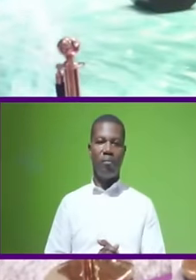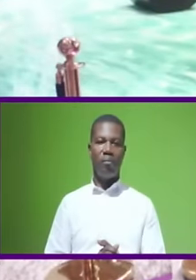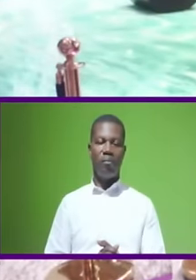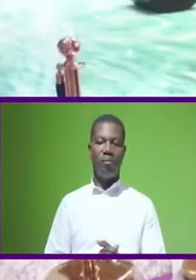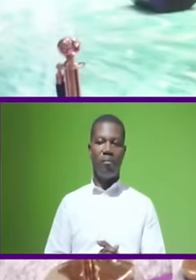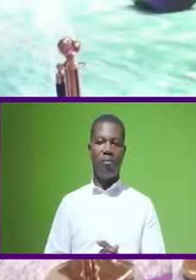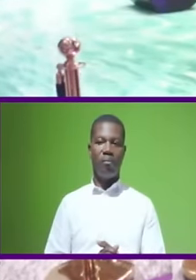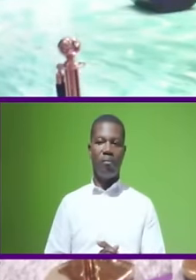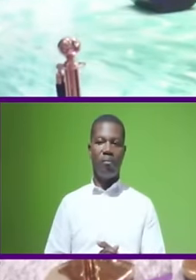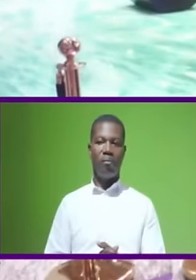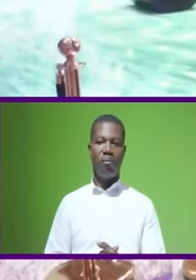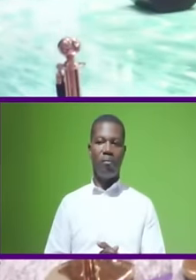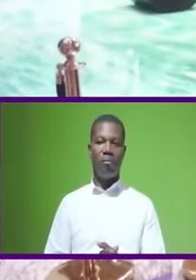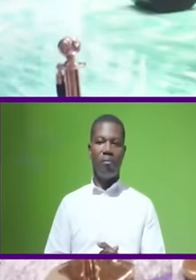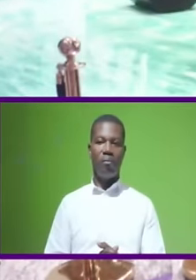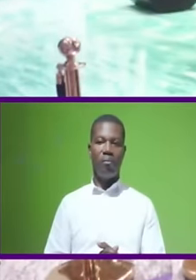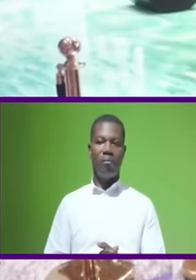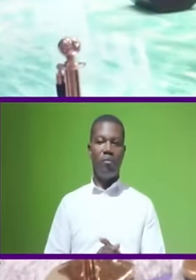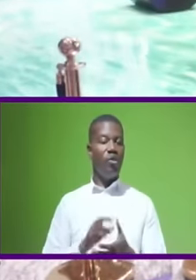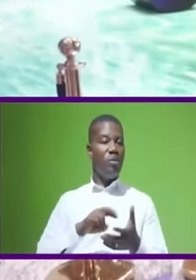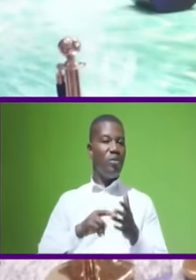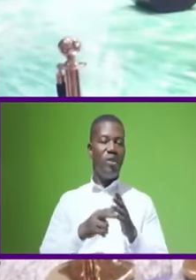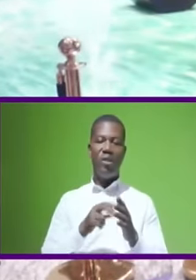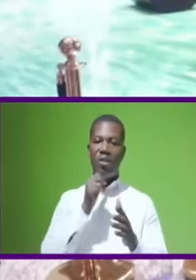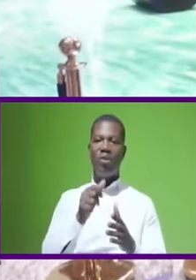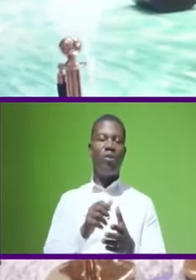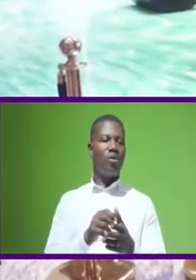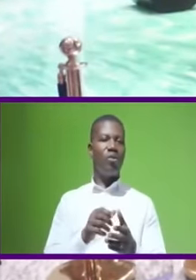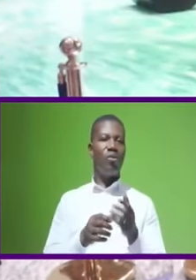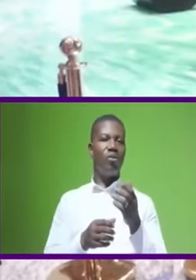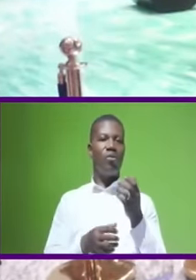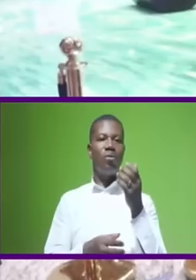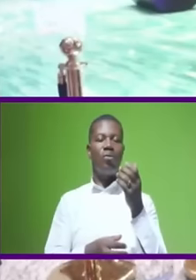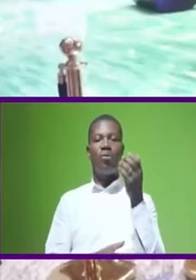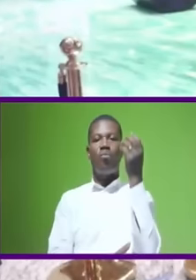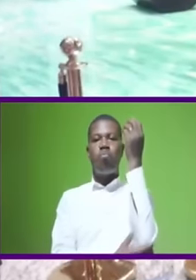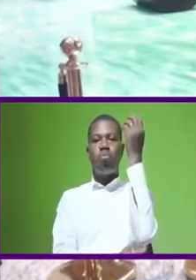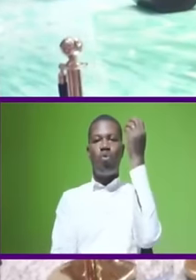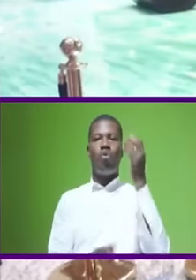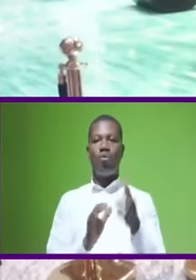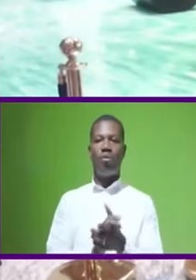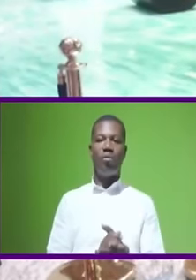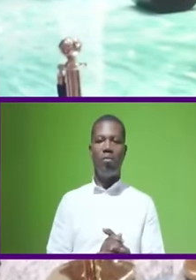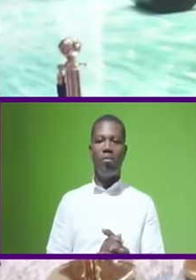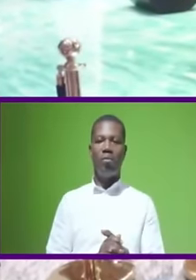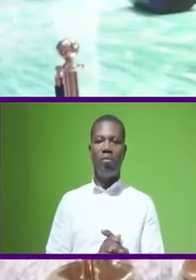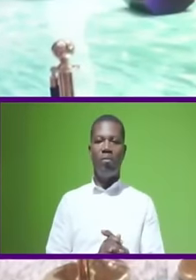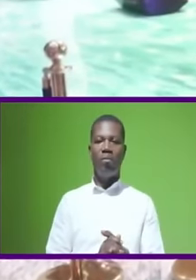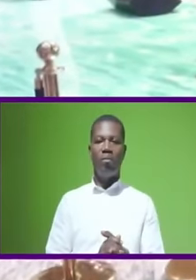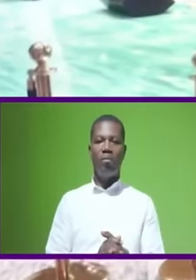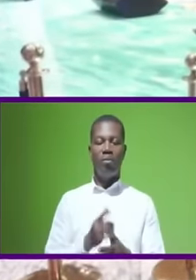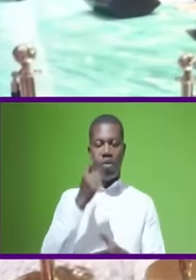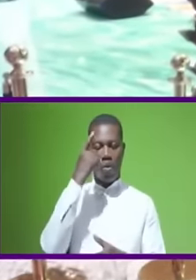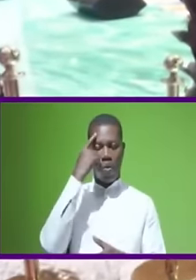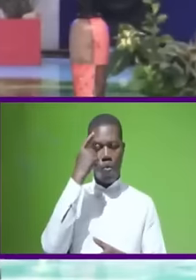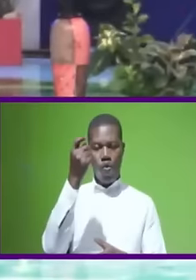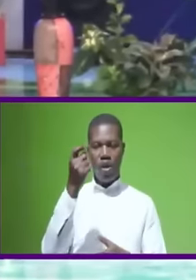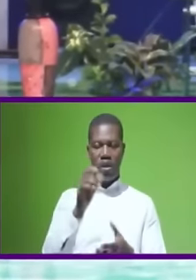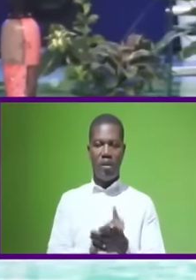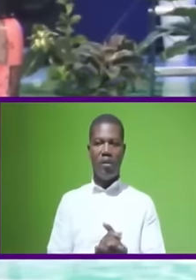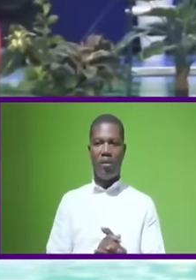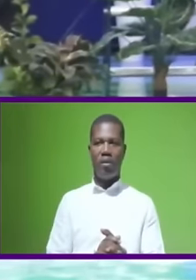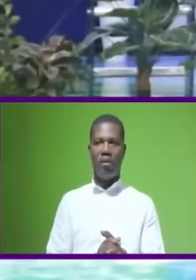they owe. It means that such a person is not now poor. Bro. But then it is